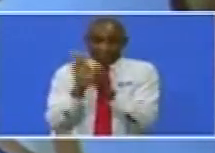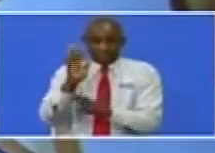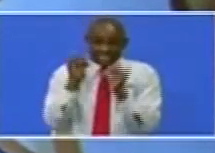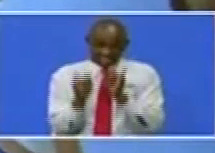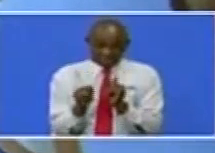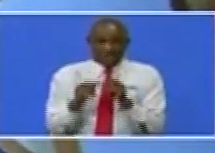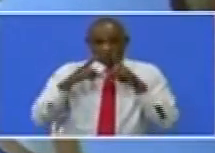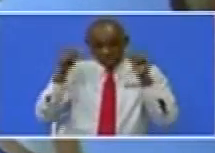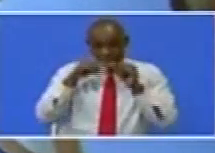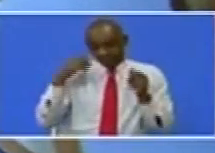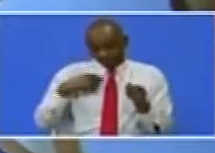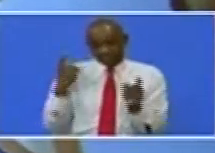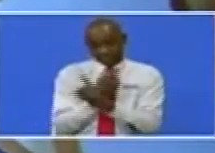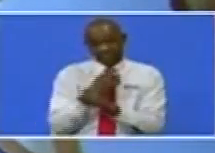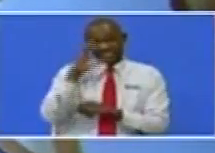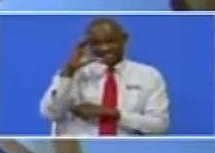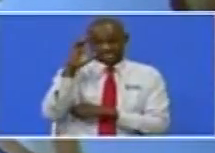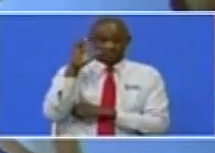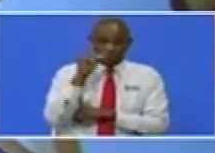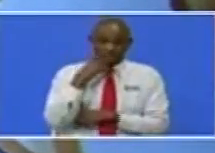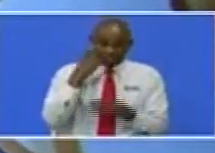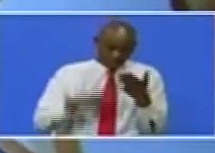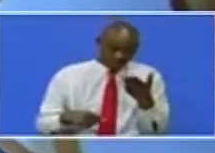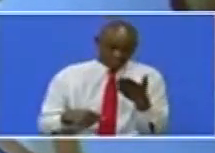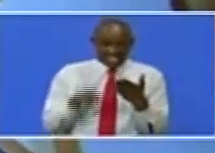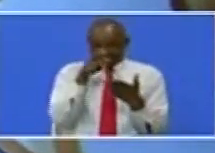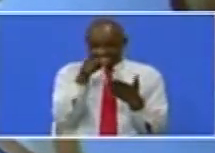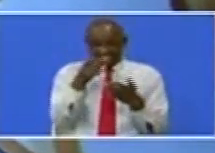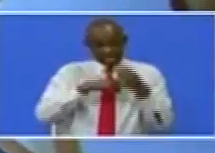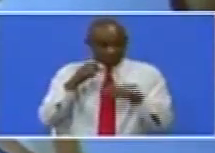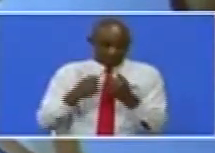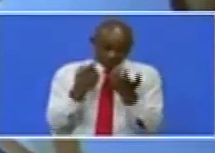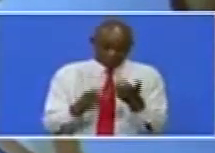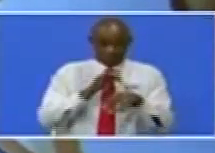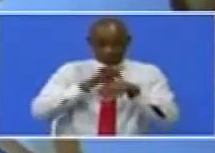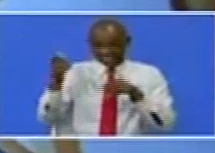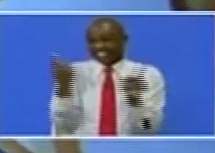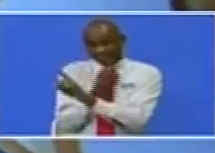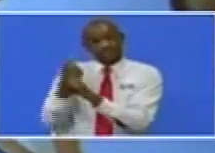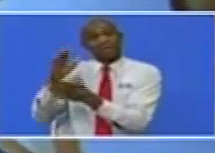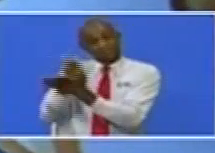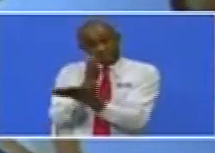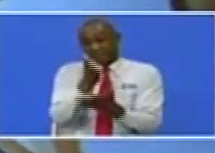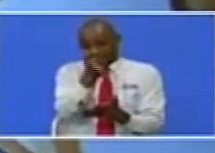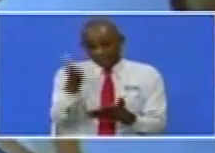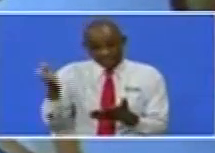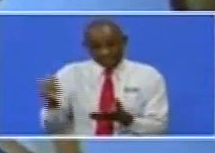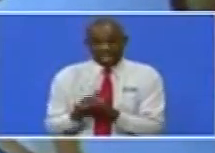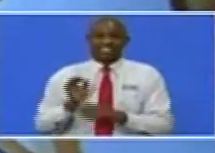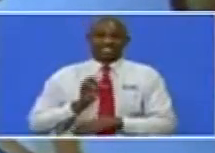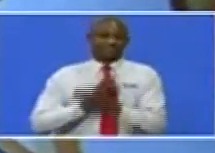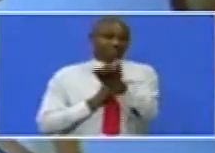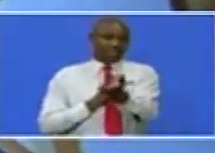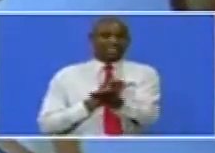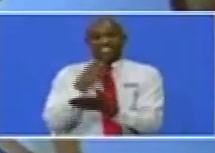a statement to newsrooms, Chief Executive Officer Mbuvi Ngunze said the exercise will affect various departments and all cadres of staff.